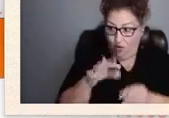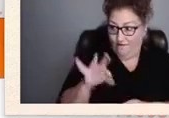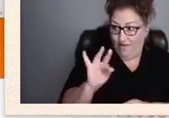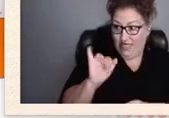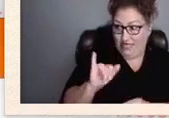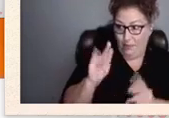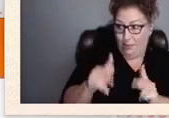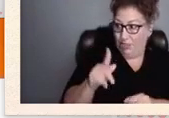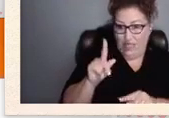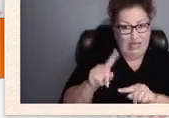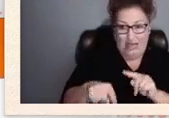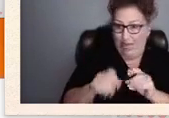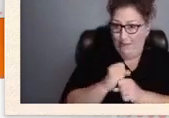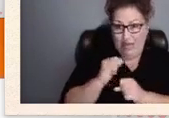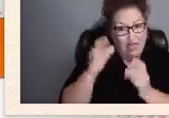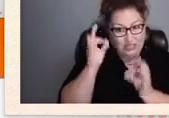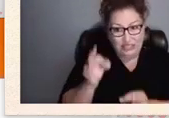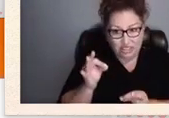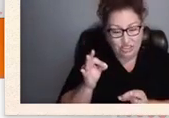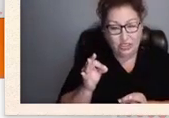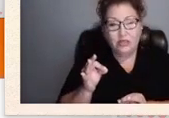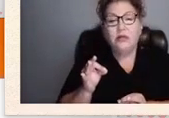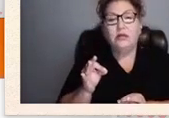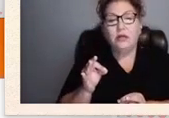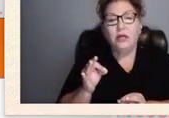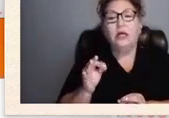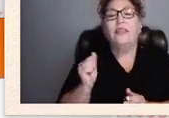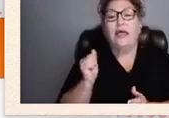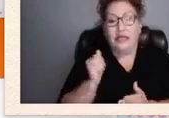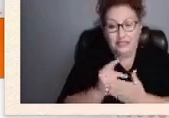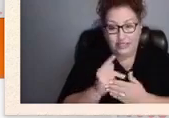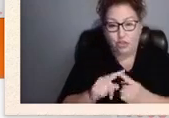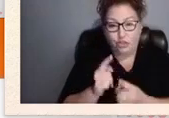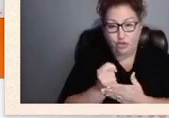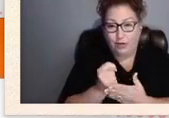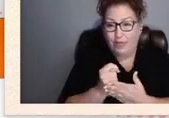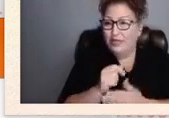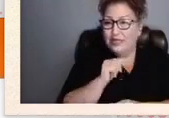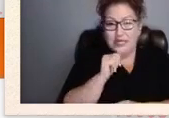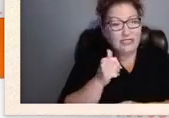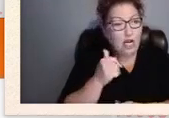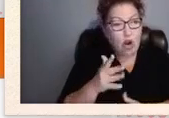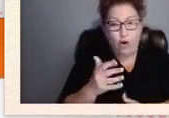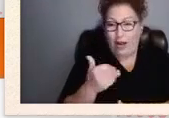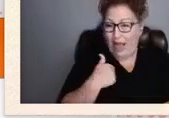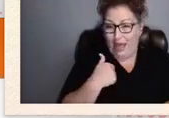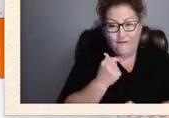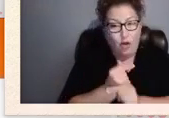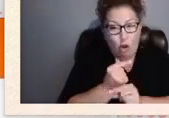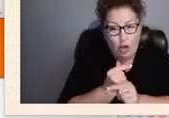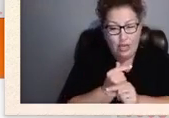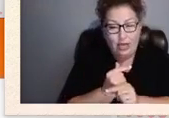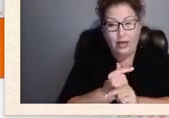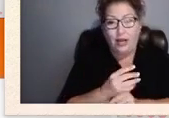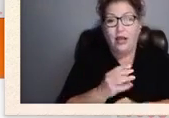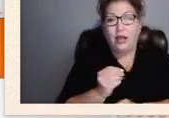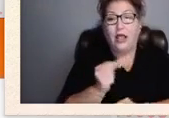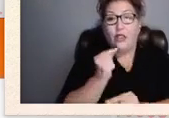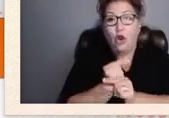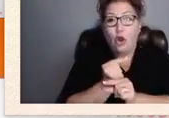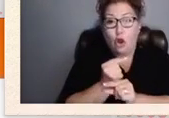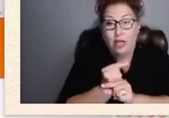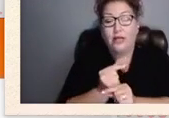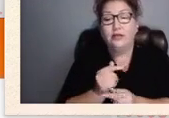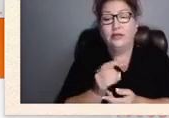that they can't make that decision to consent to treatment and does not already have a guardian with the authority to consent to that treatment, then the court